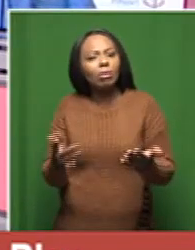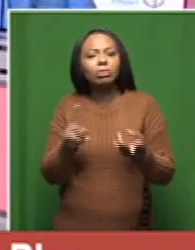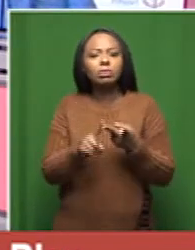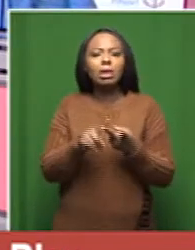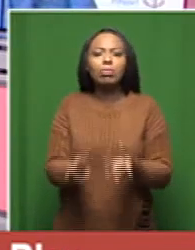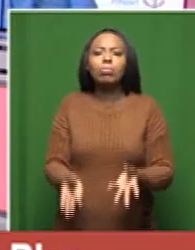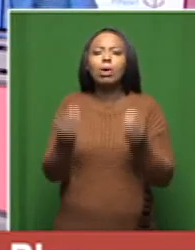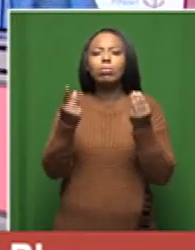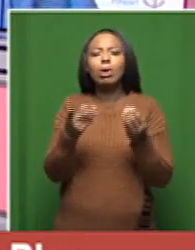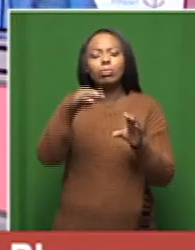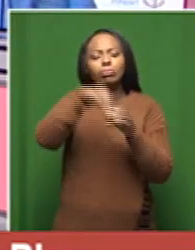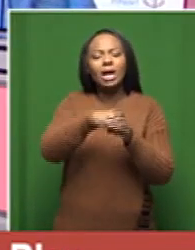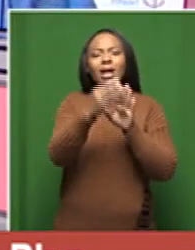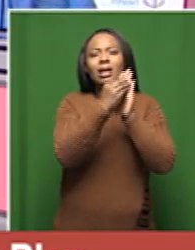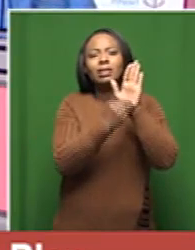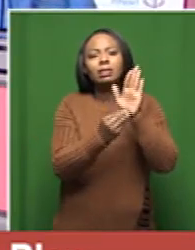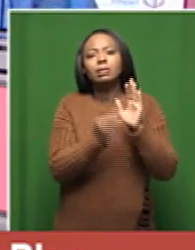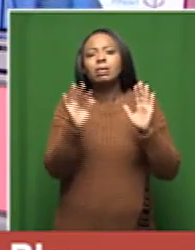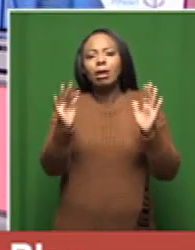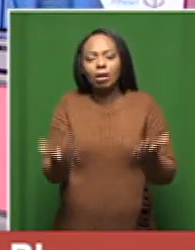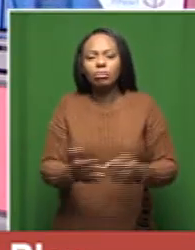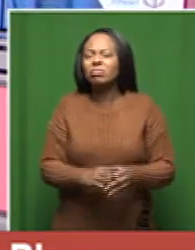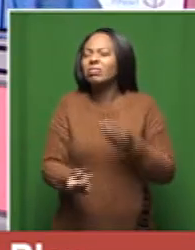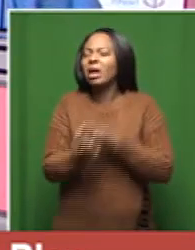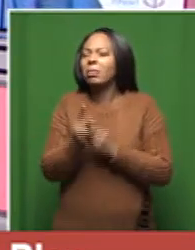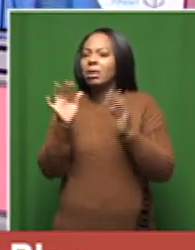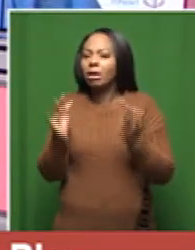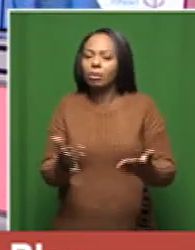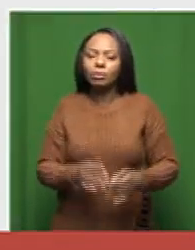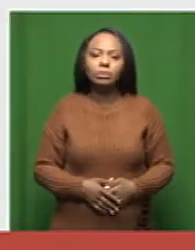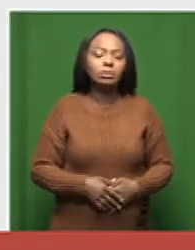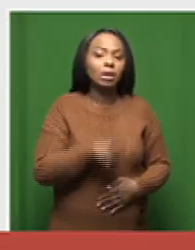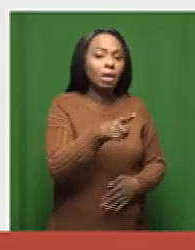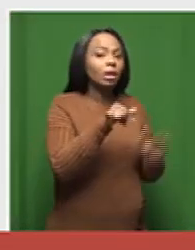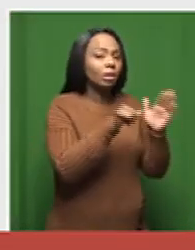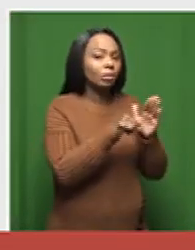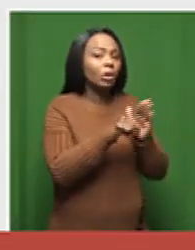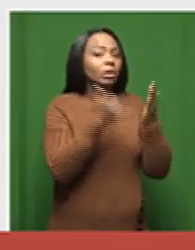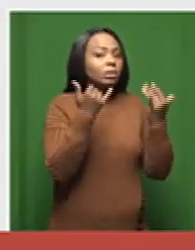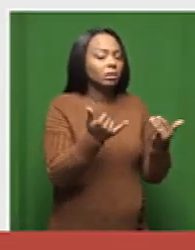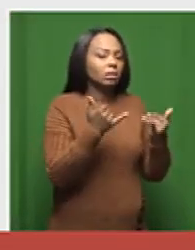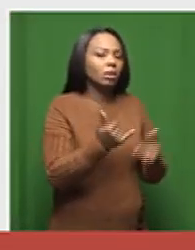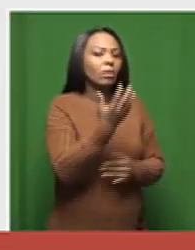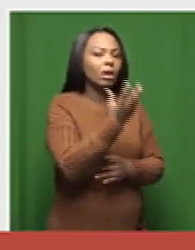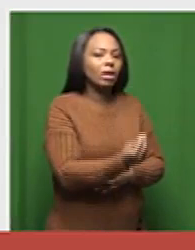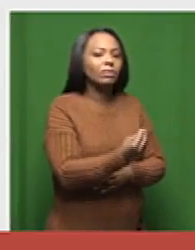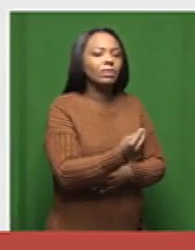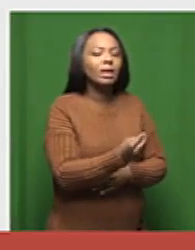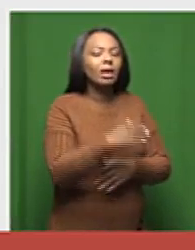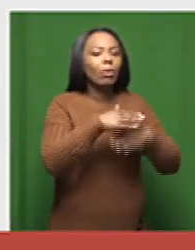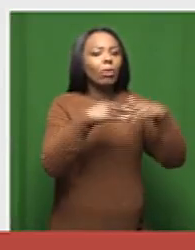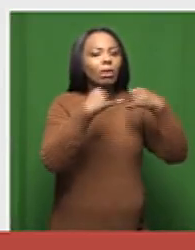the list and what happens? So I think it's important to say that we've got an electronic system for